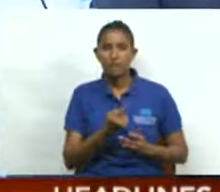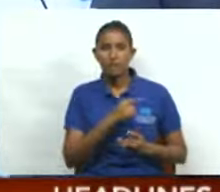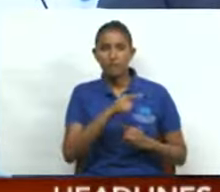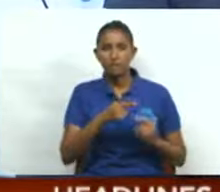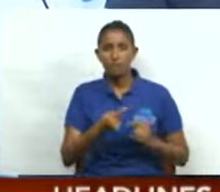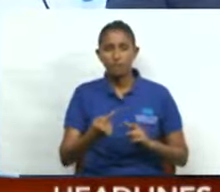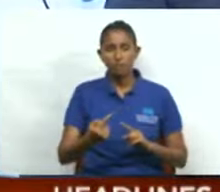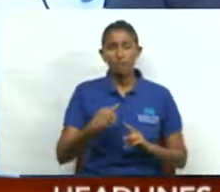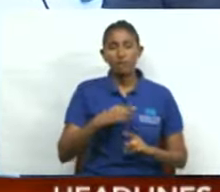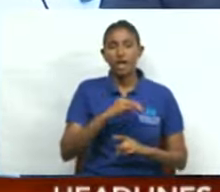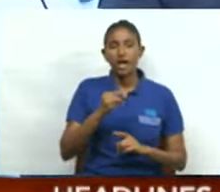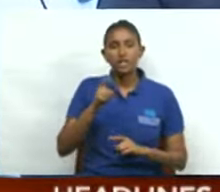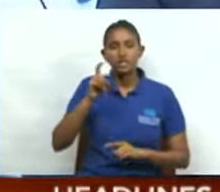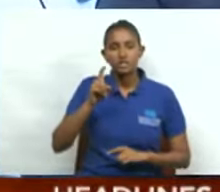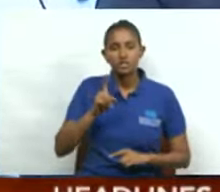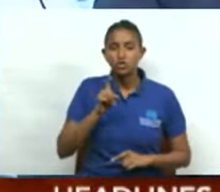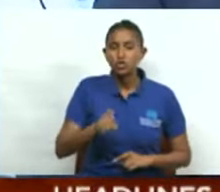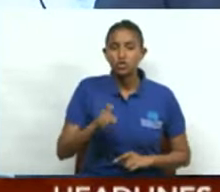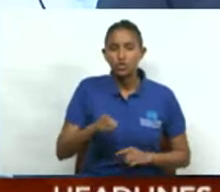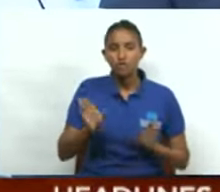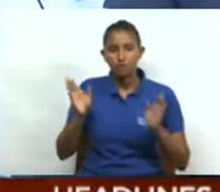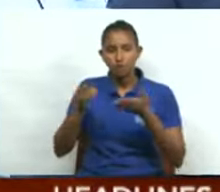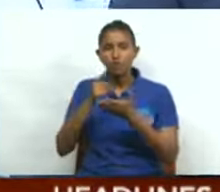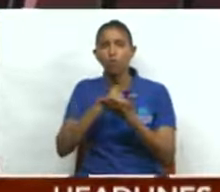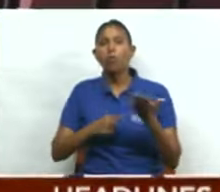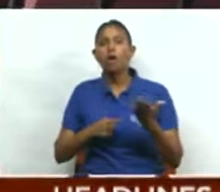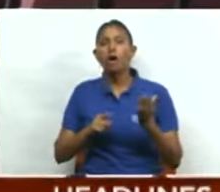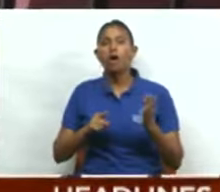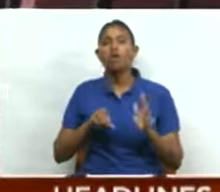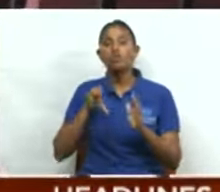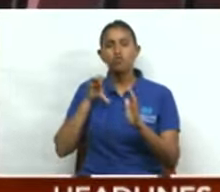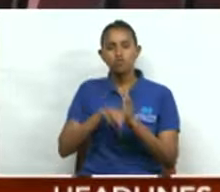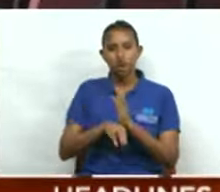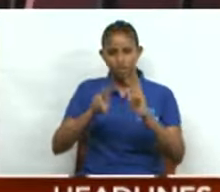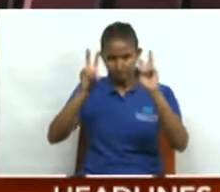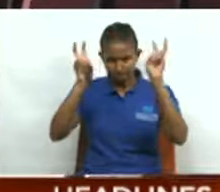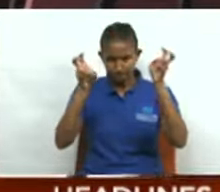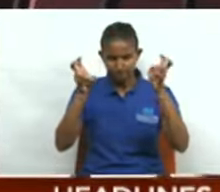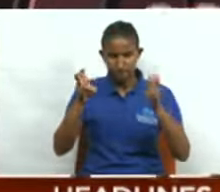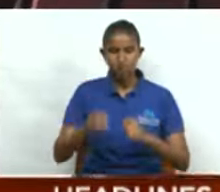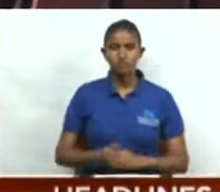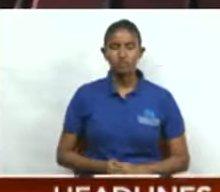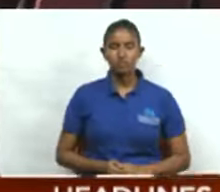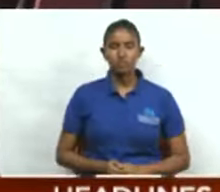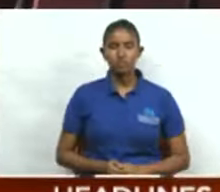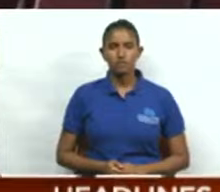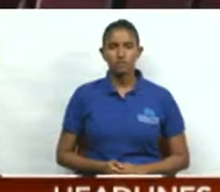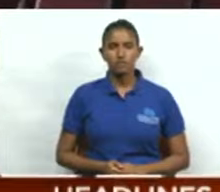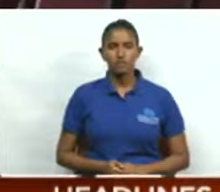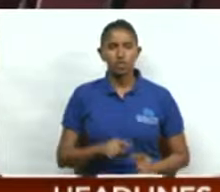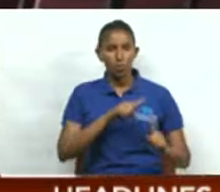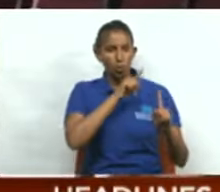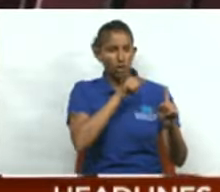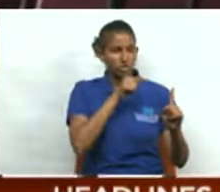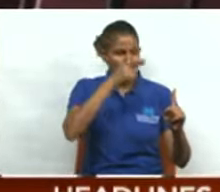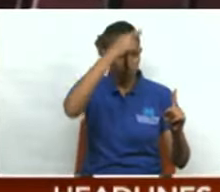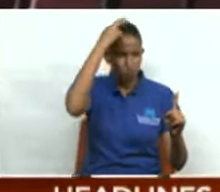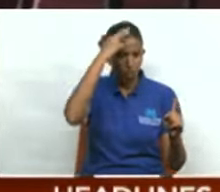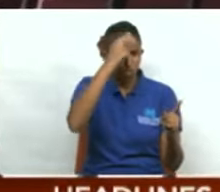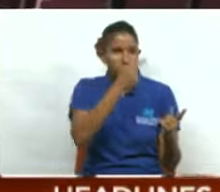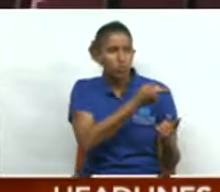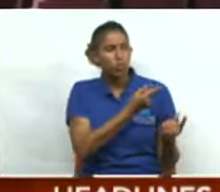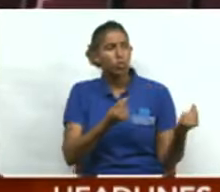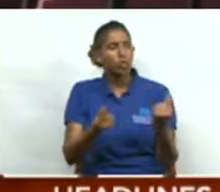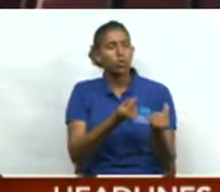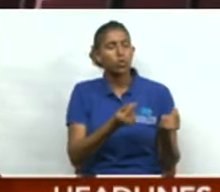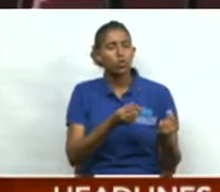and focus on his crime-fighting efforts. The question for Rowley is, what are you doing about crime? The opposition, we